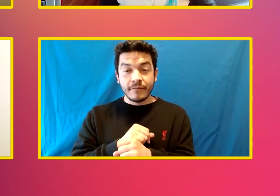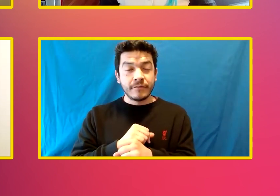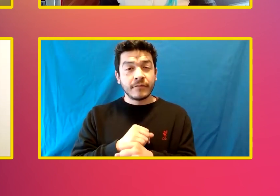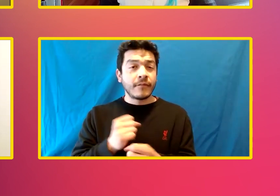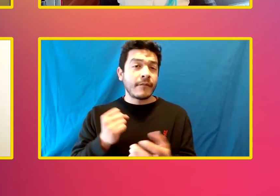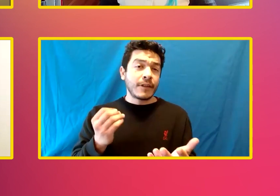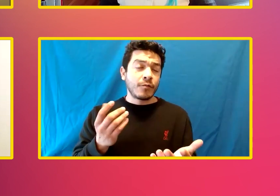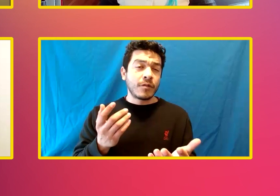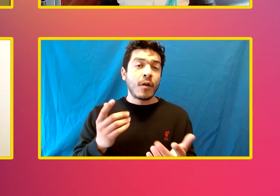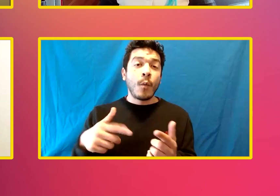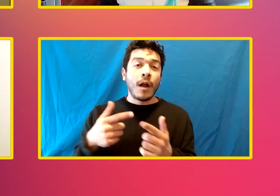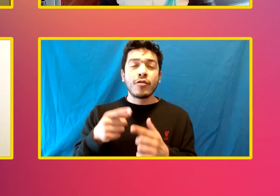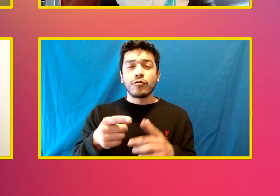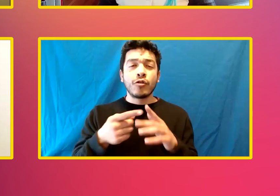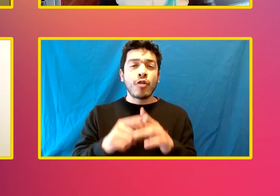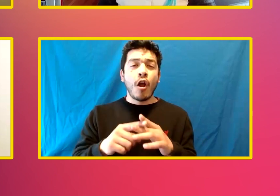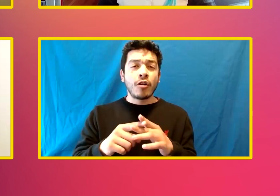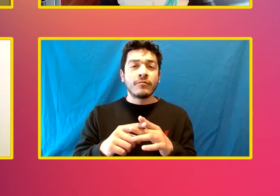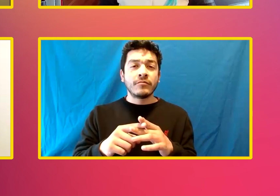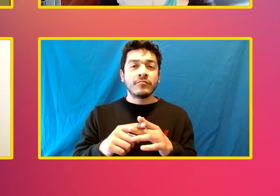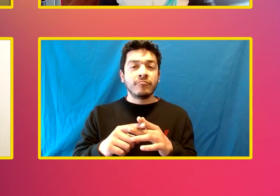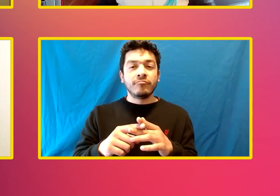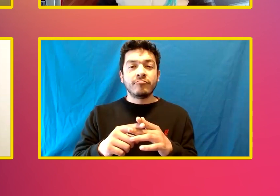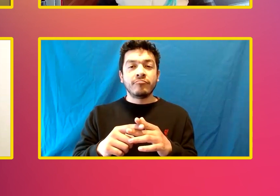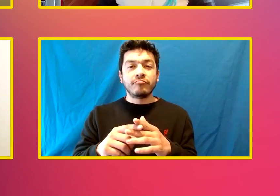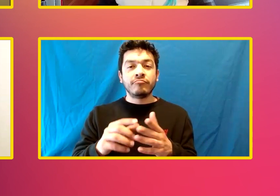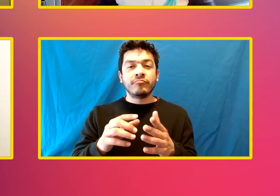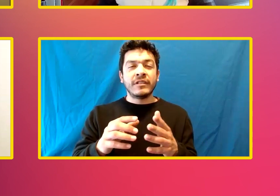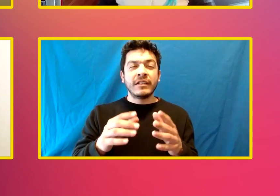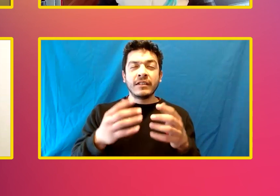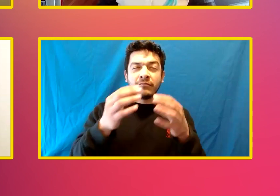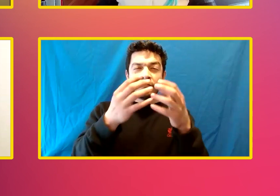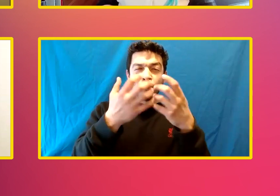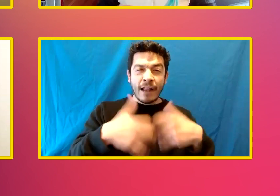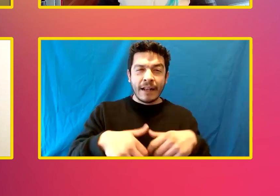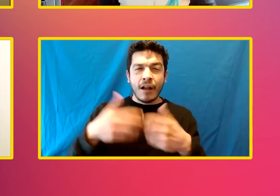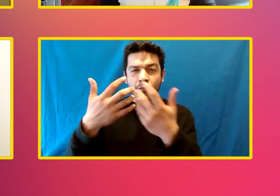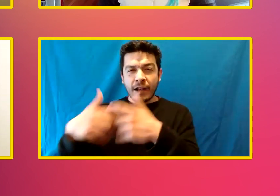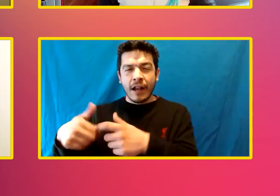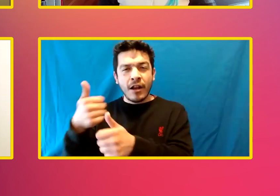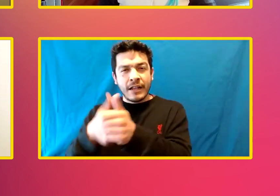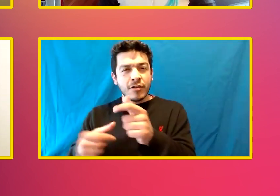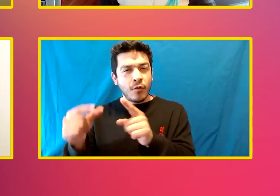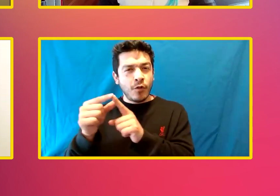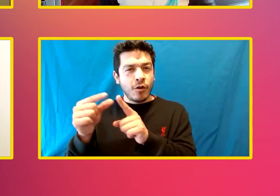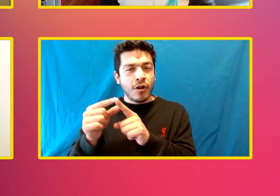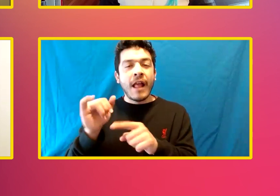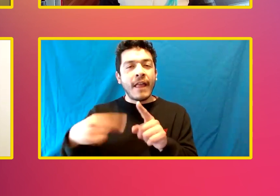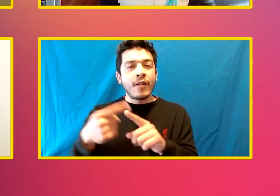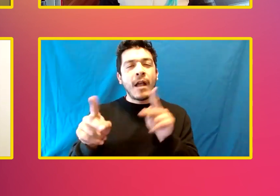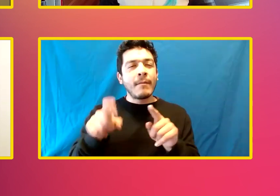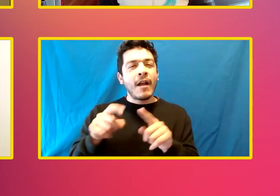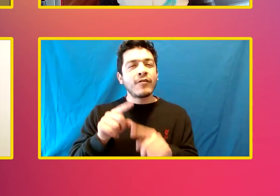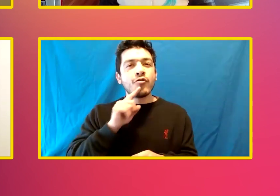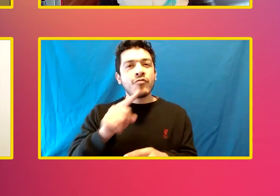And so when you start breaking out each of those words, that's when people have